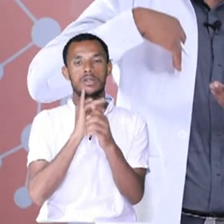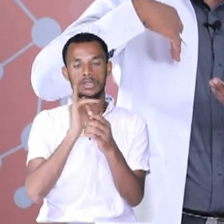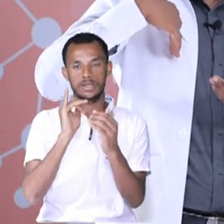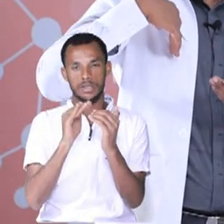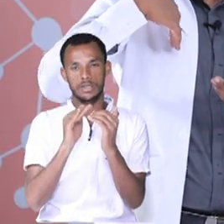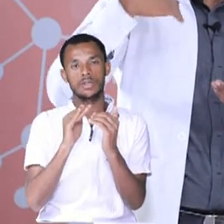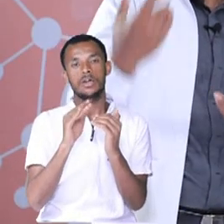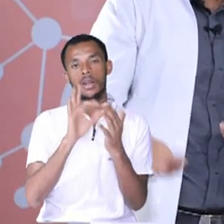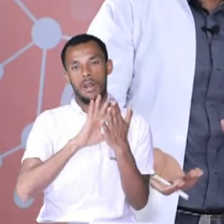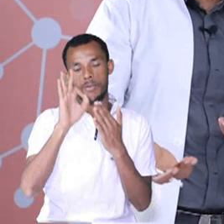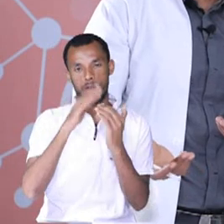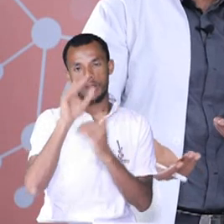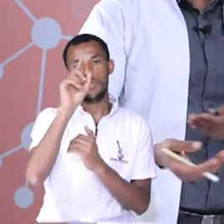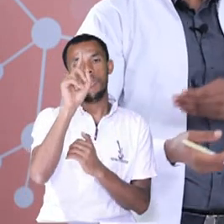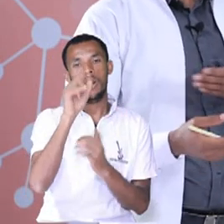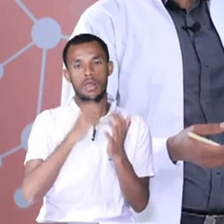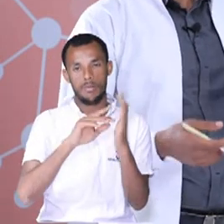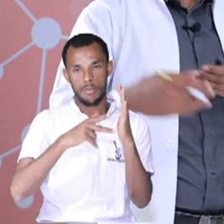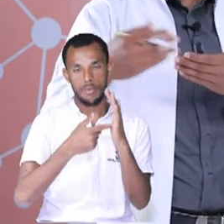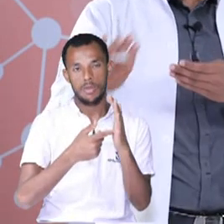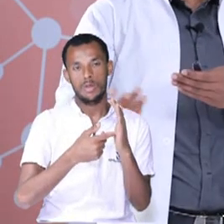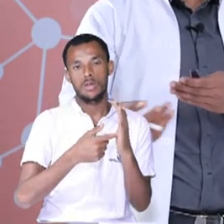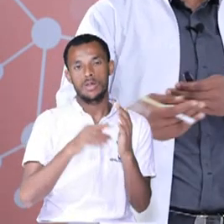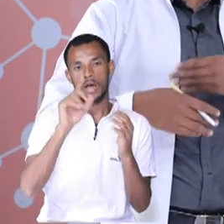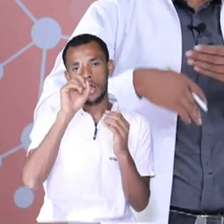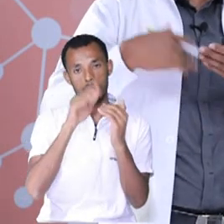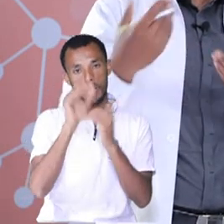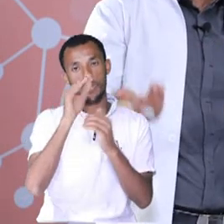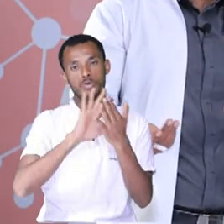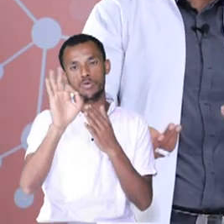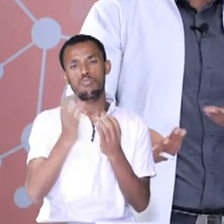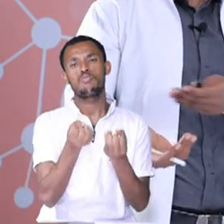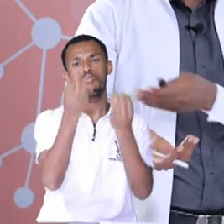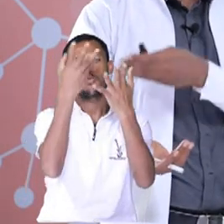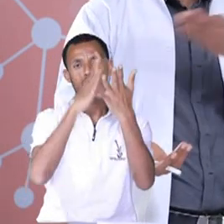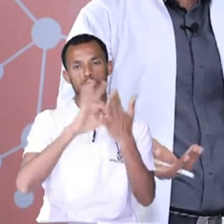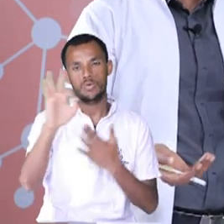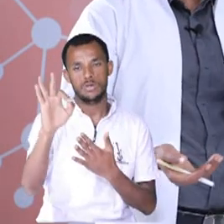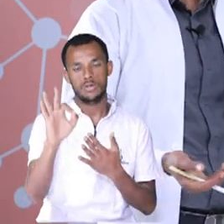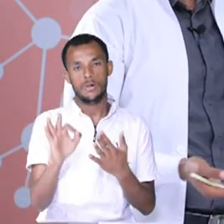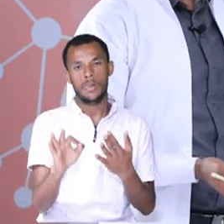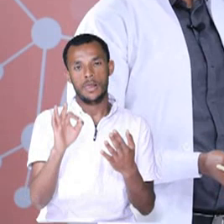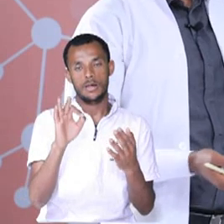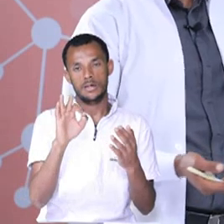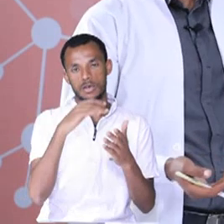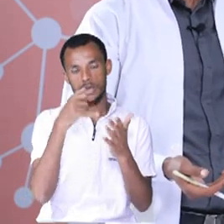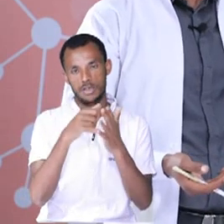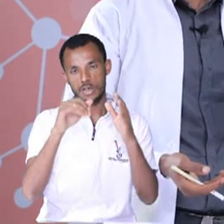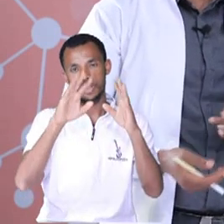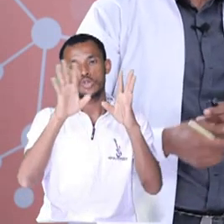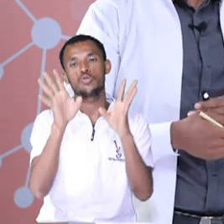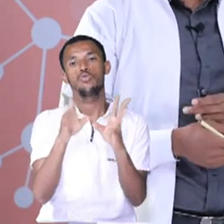is greater than 1. Therefore, a number which is greater than 1 is a lot of number which is greater than 1. Therefore, it is a